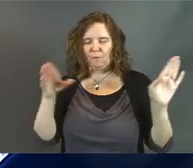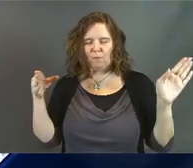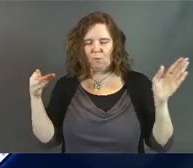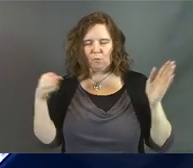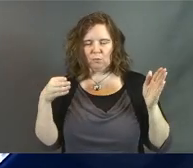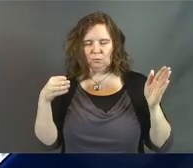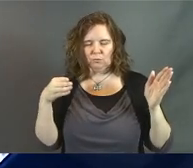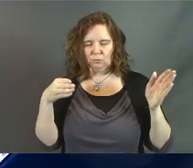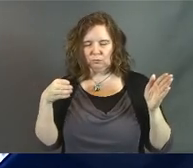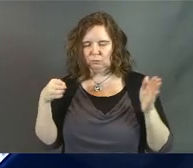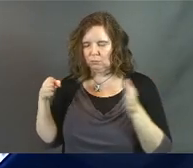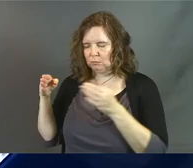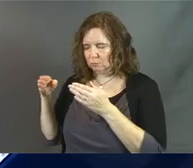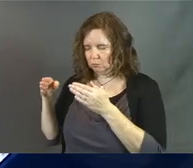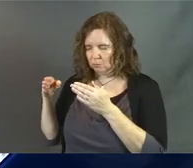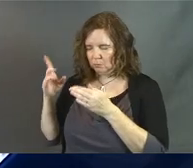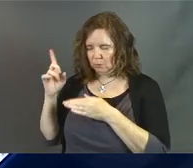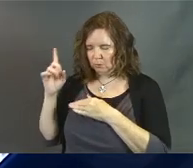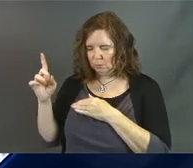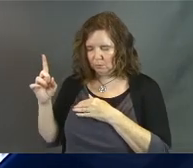focus and trained it on you.